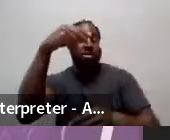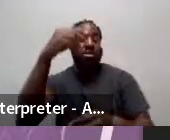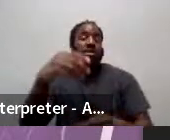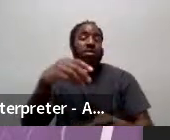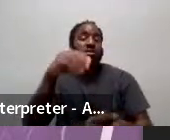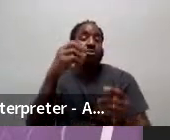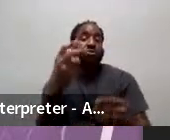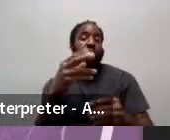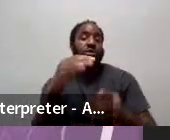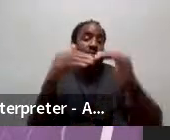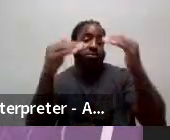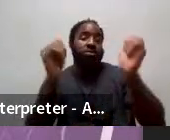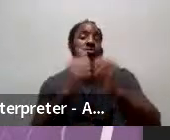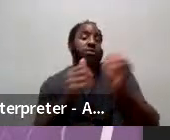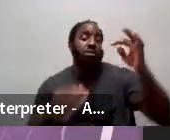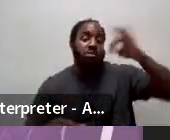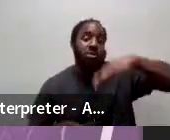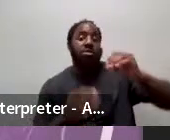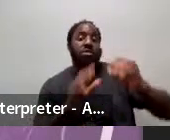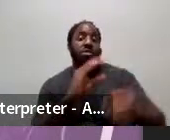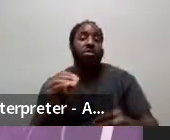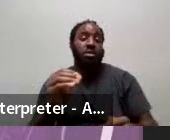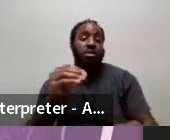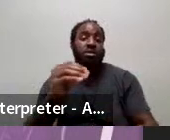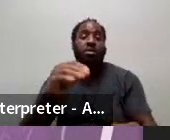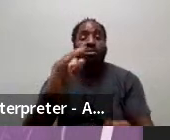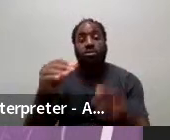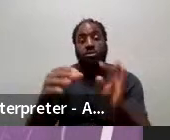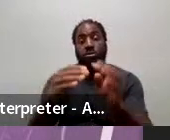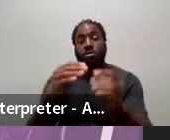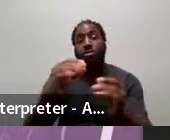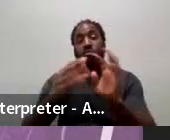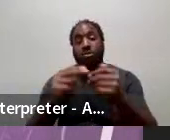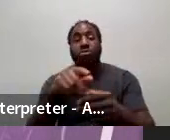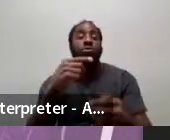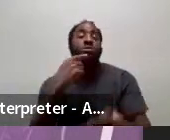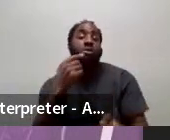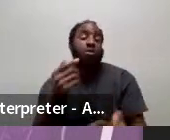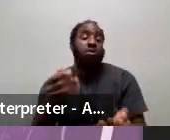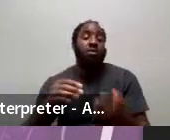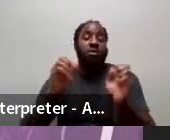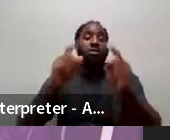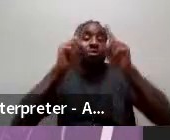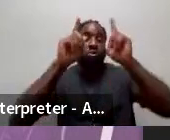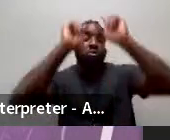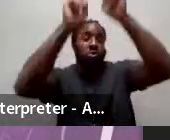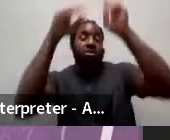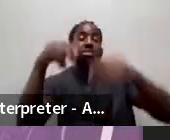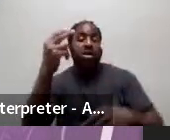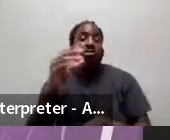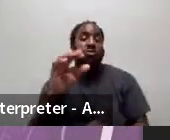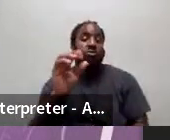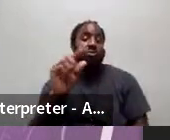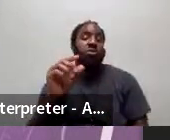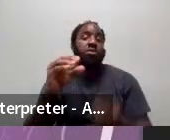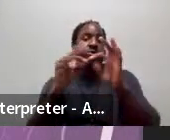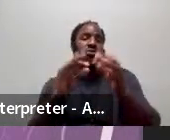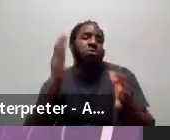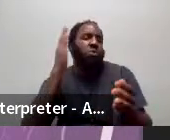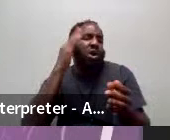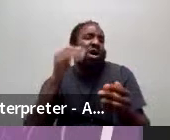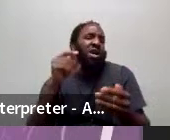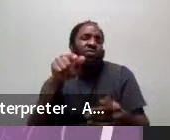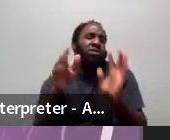bonuses. And the 14-story buildings that you mentioned can go as high as 20 stories. Why have you left that out,